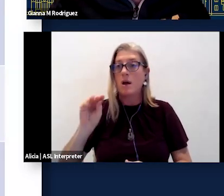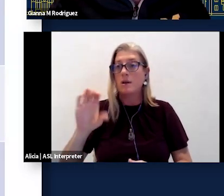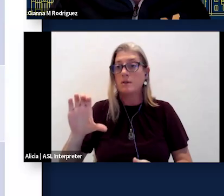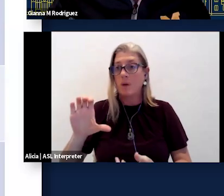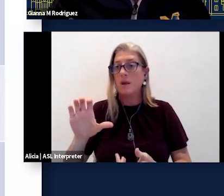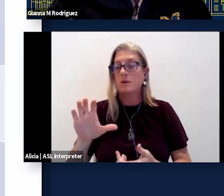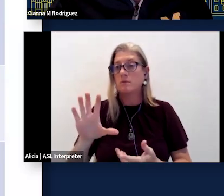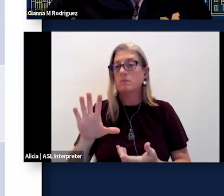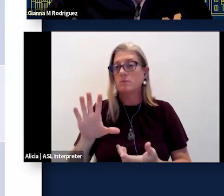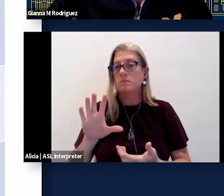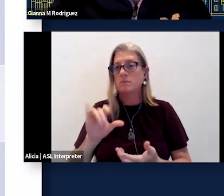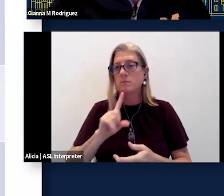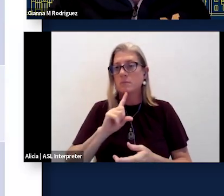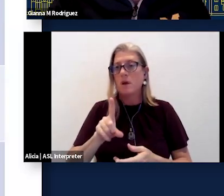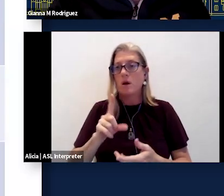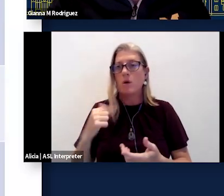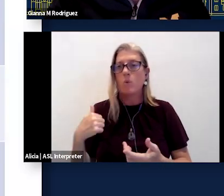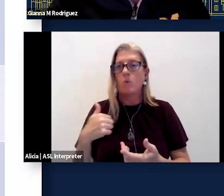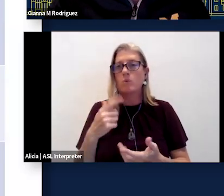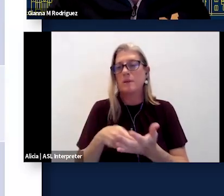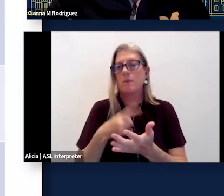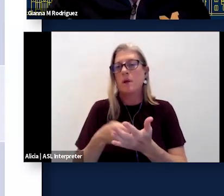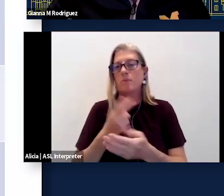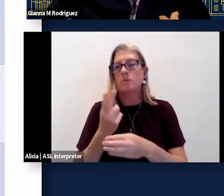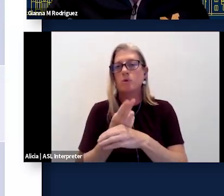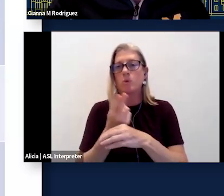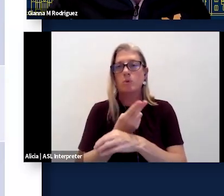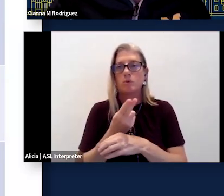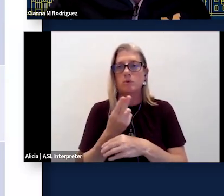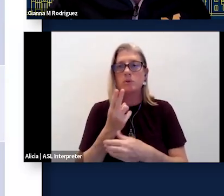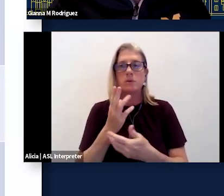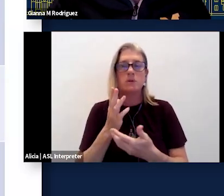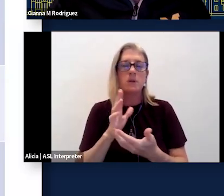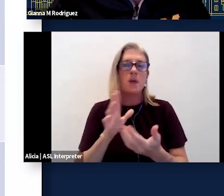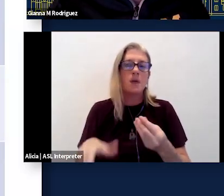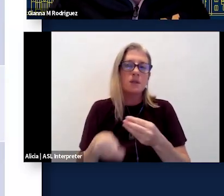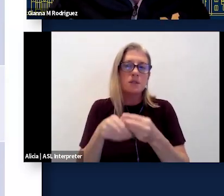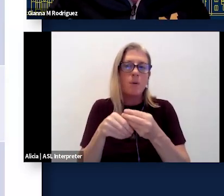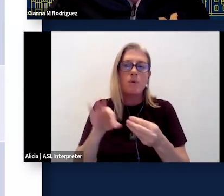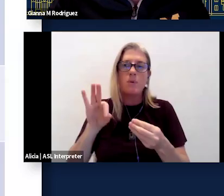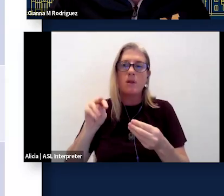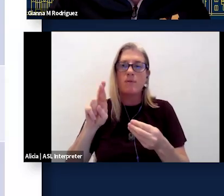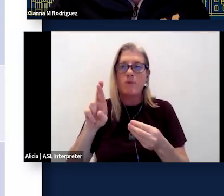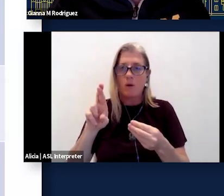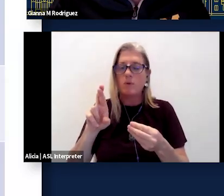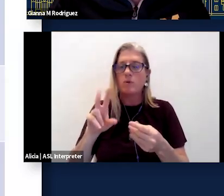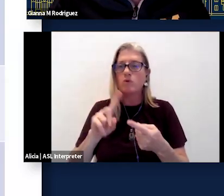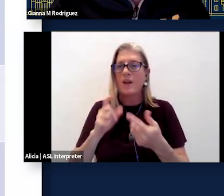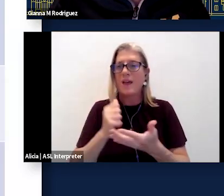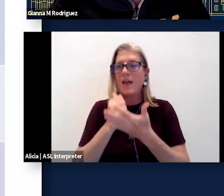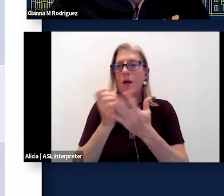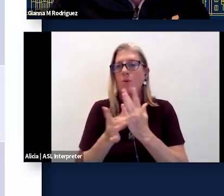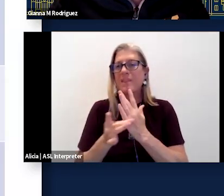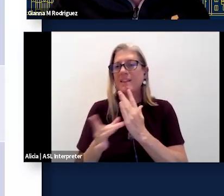laxatives are. And, you know, sometimes we do use supplemental fiber to help with the consistency